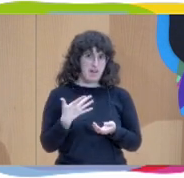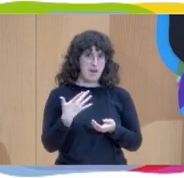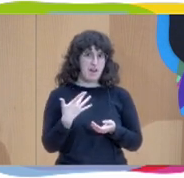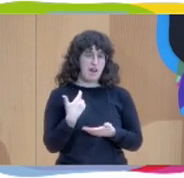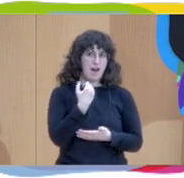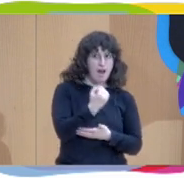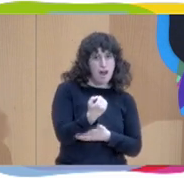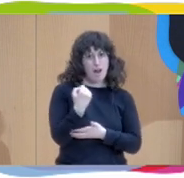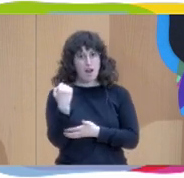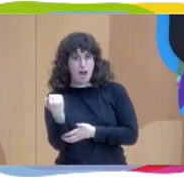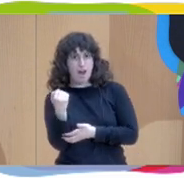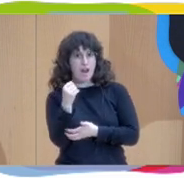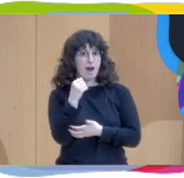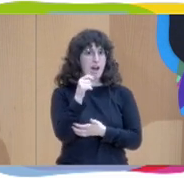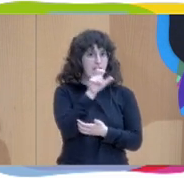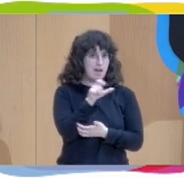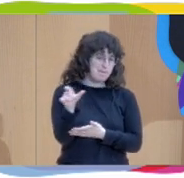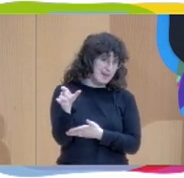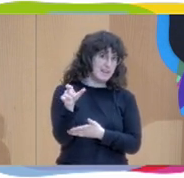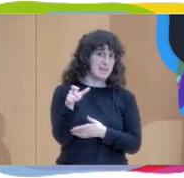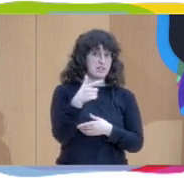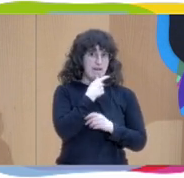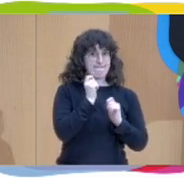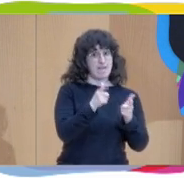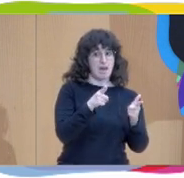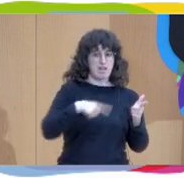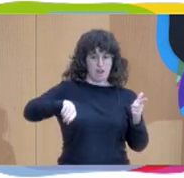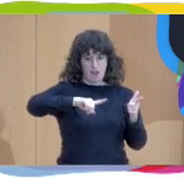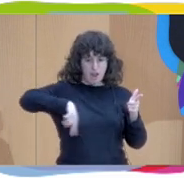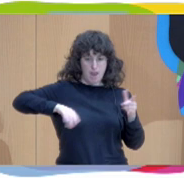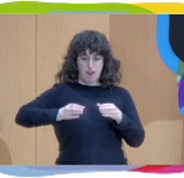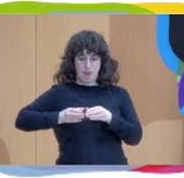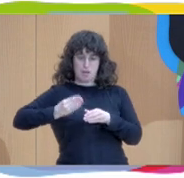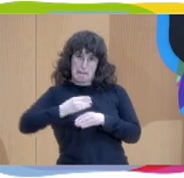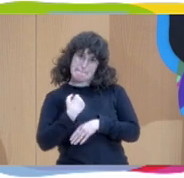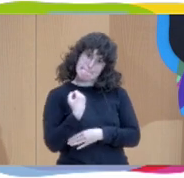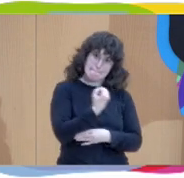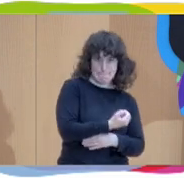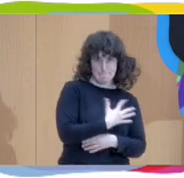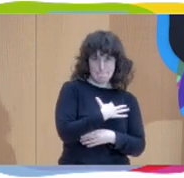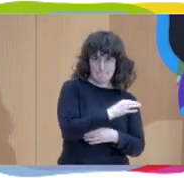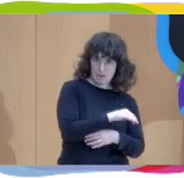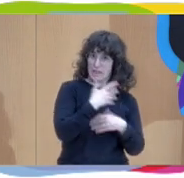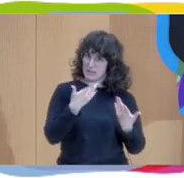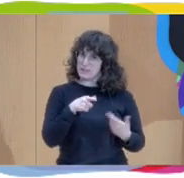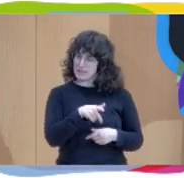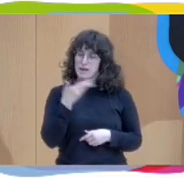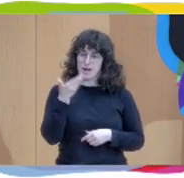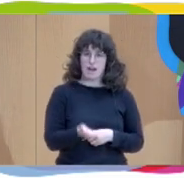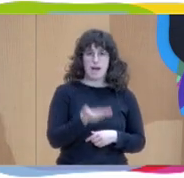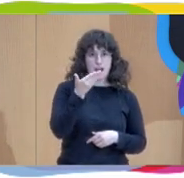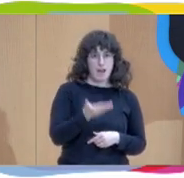They can do what is important for bosses to understand and help these things happen.